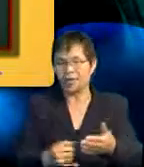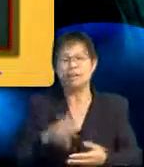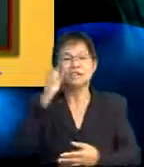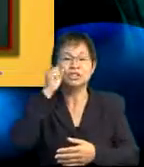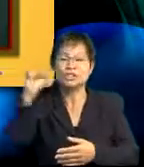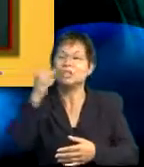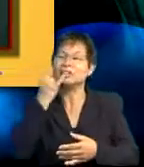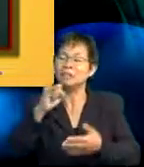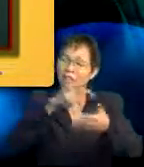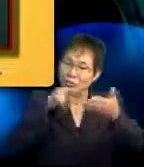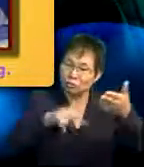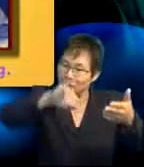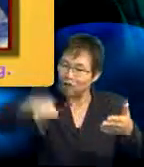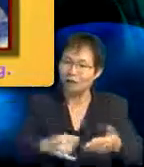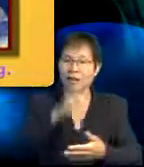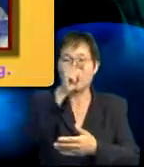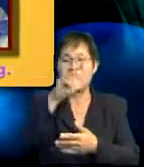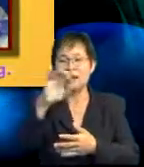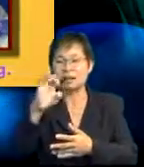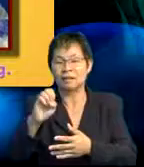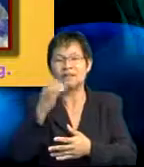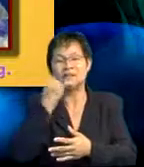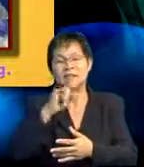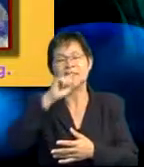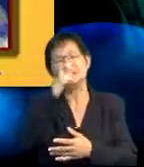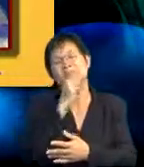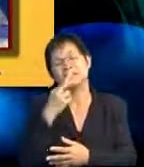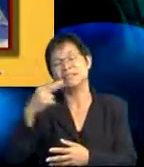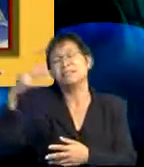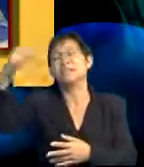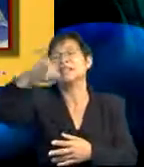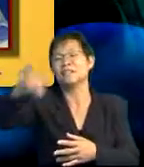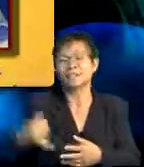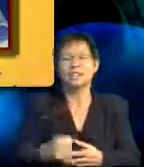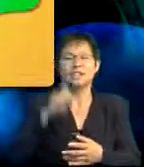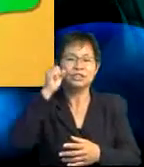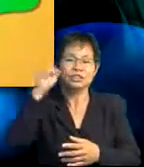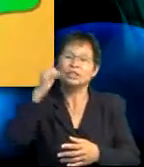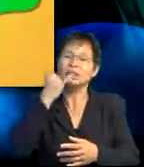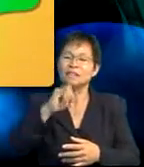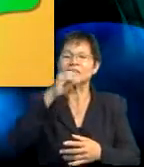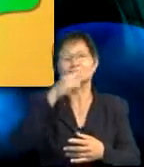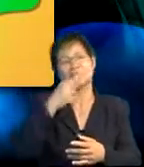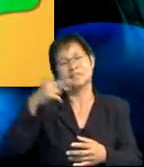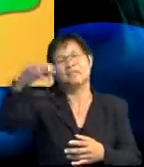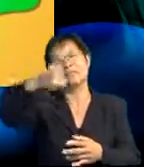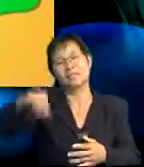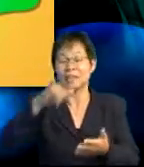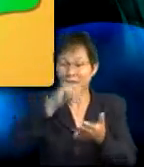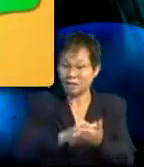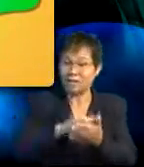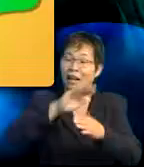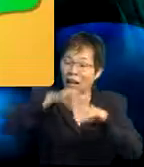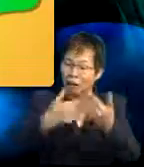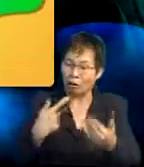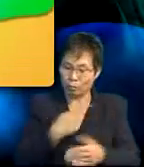She is reading. Alice is singing. She is singing. Well, that's how